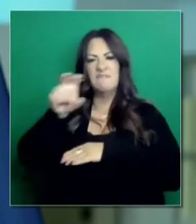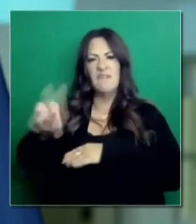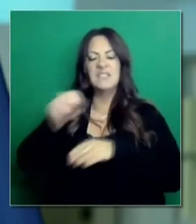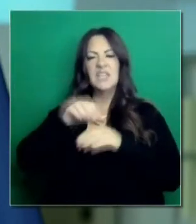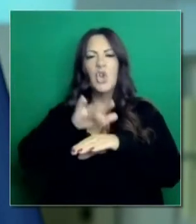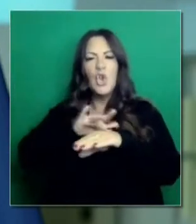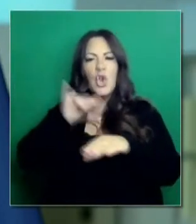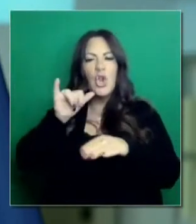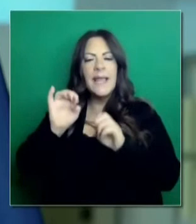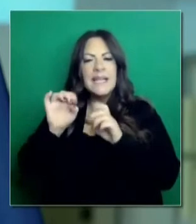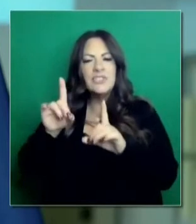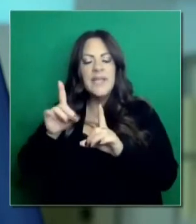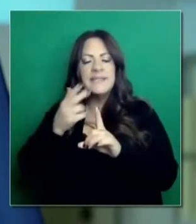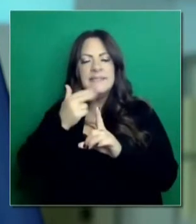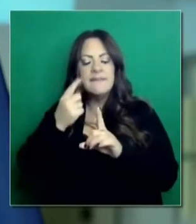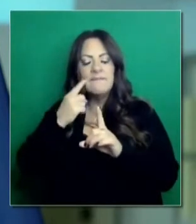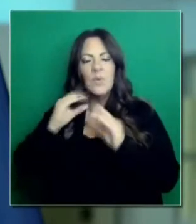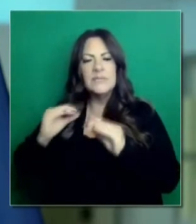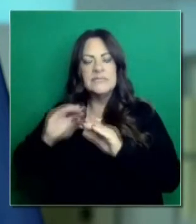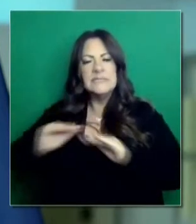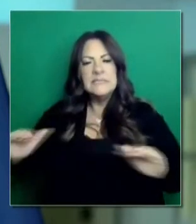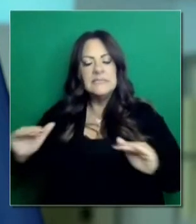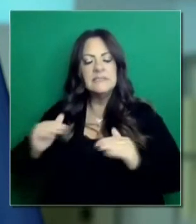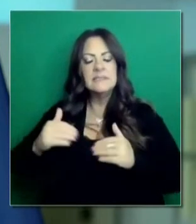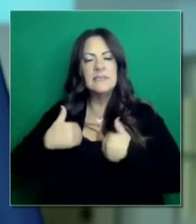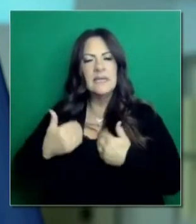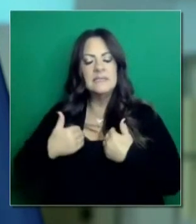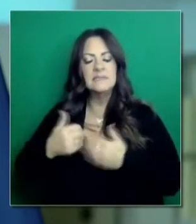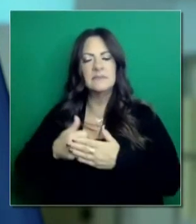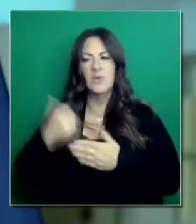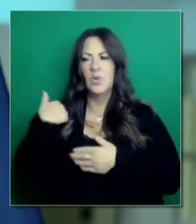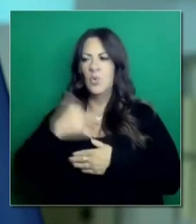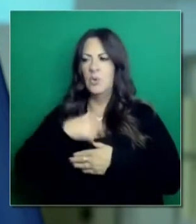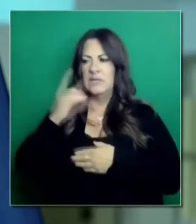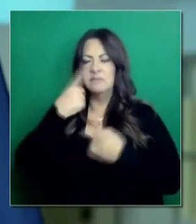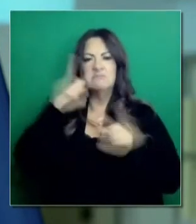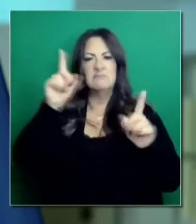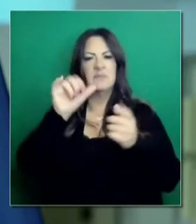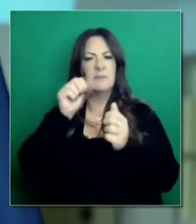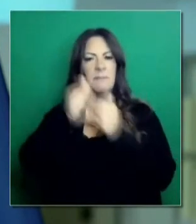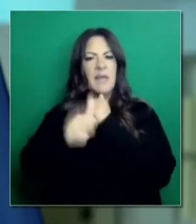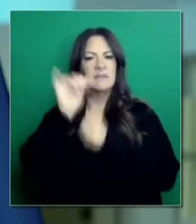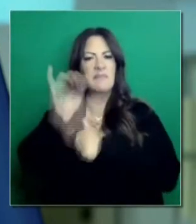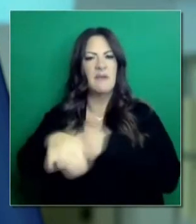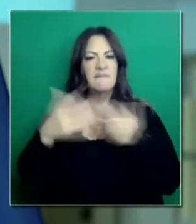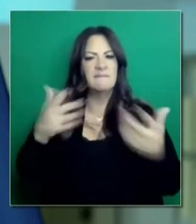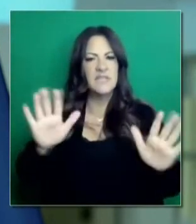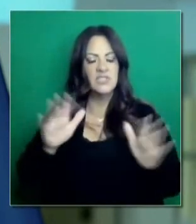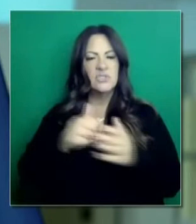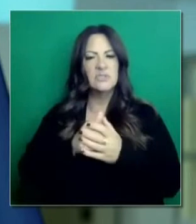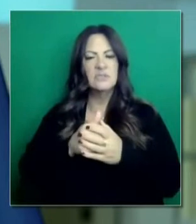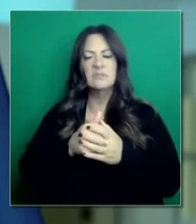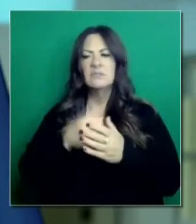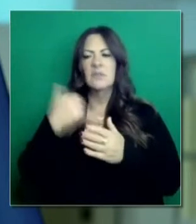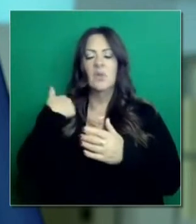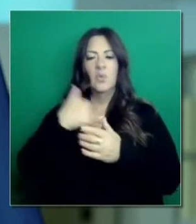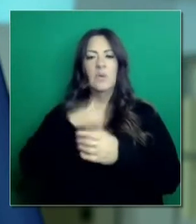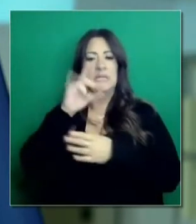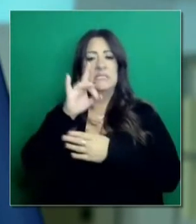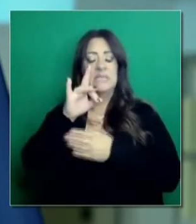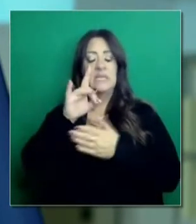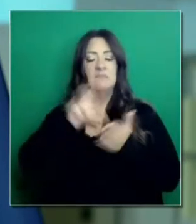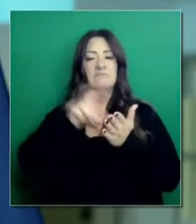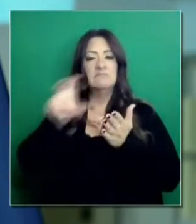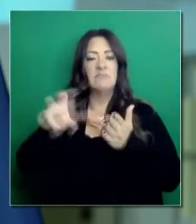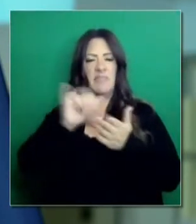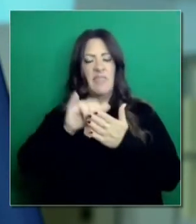did, something I promoted, promised, we got done recently. And we also made a down payment based upon that blueprint in the budget